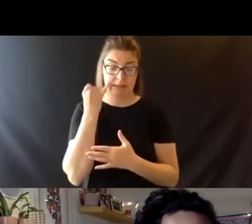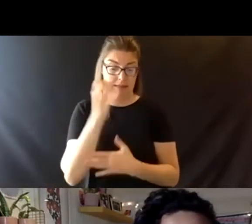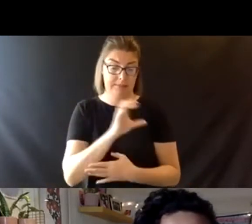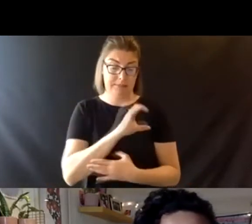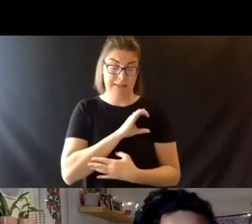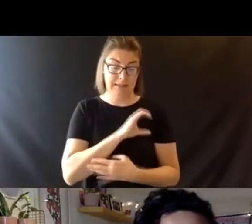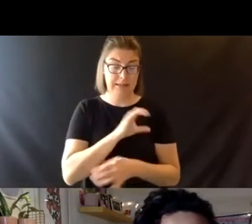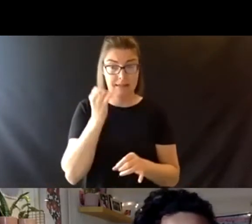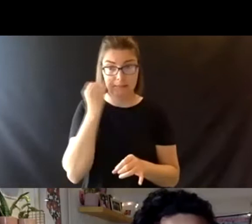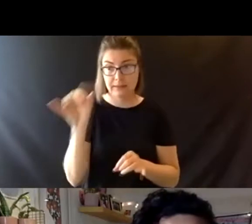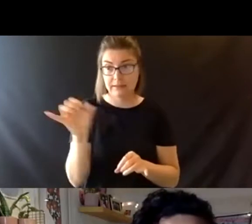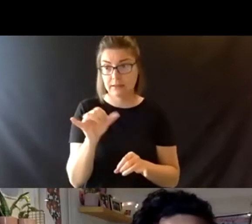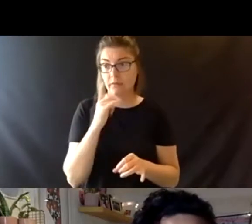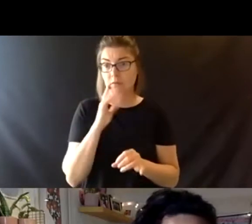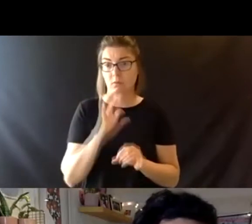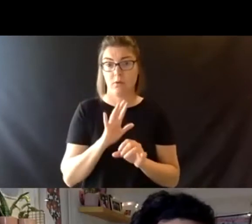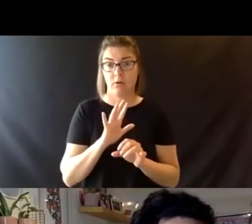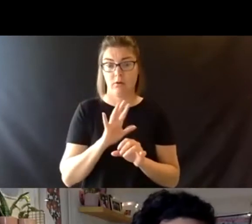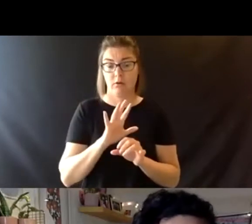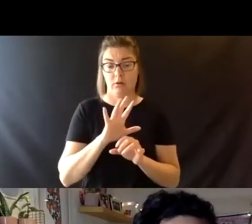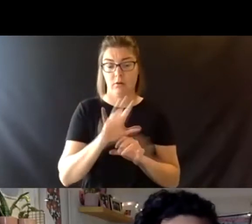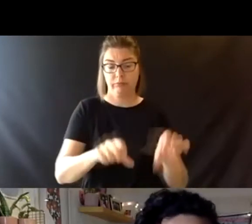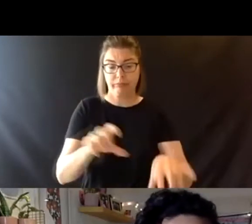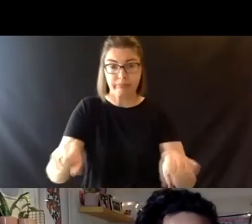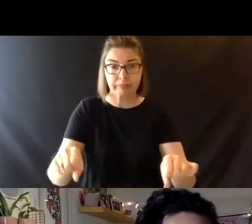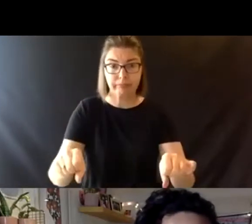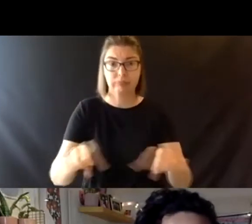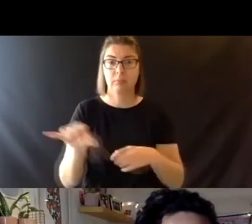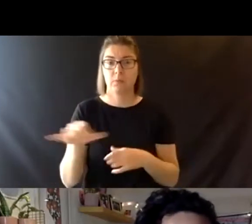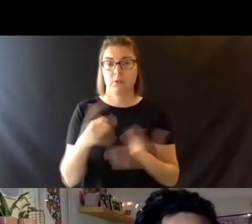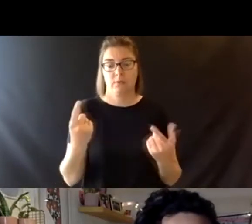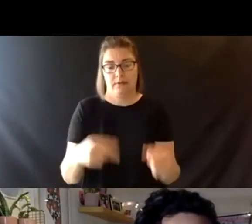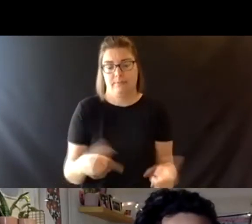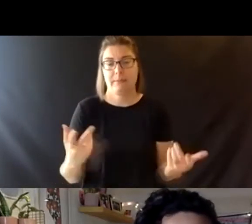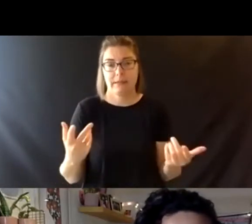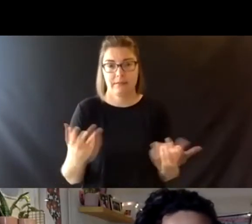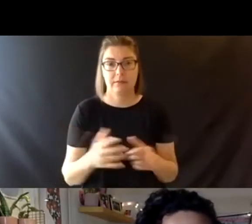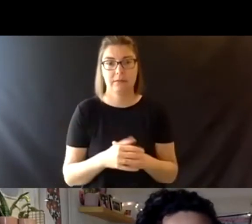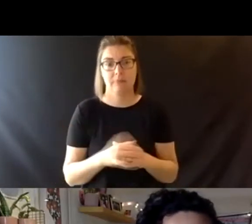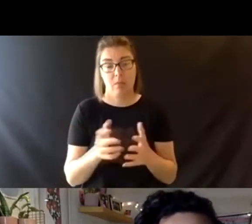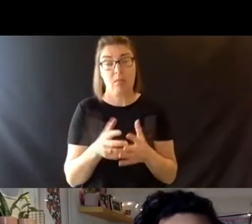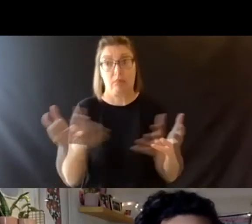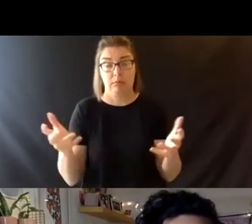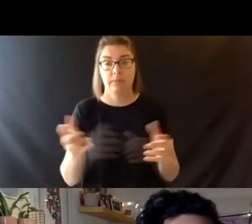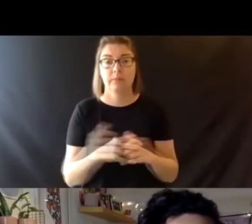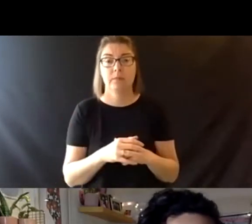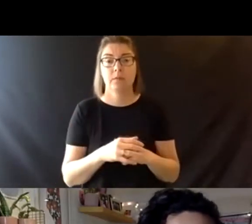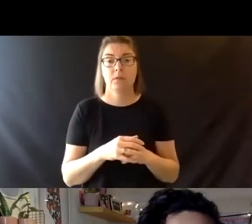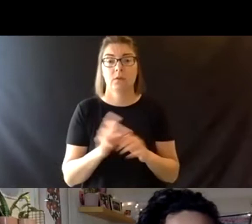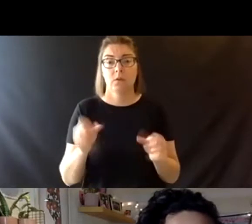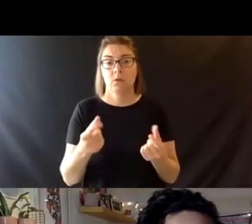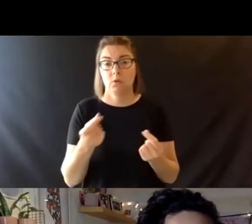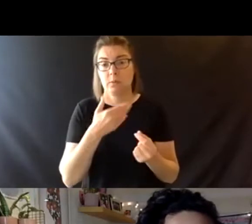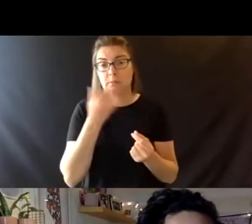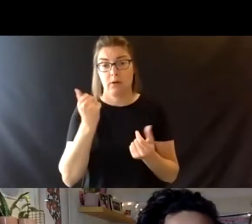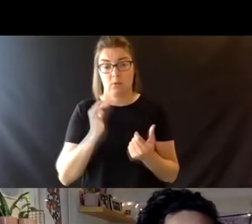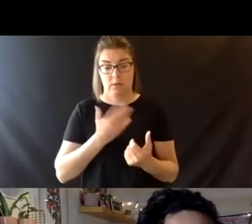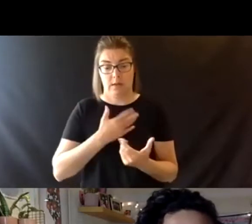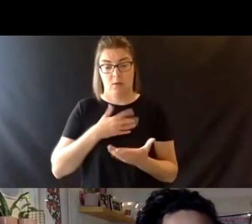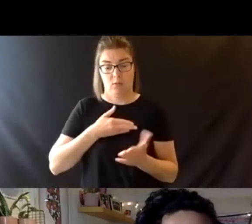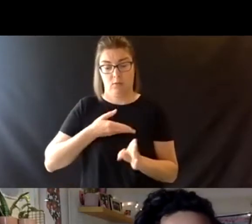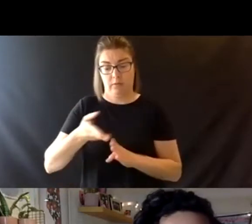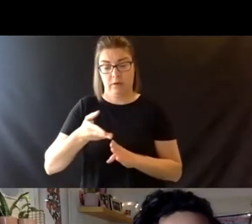of abolition also fall in line there to a huge degree, doing better by this profession